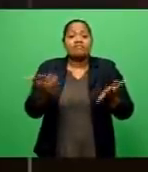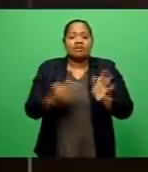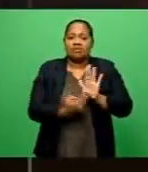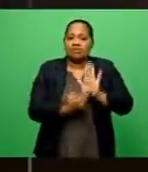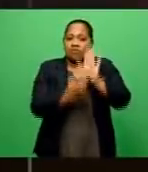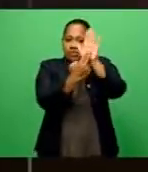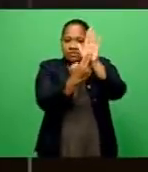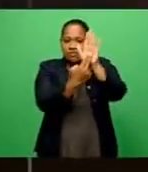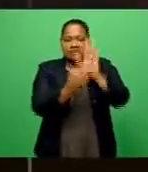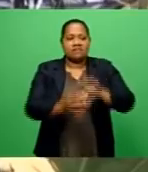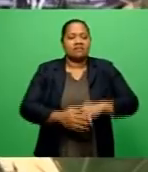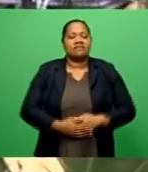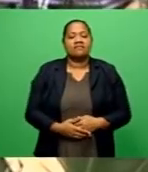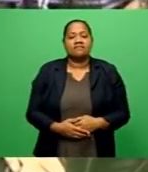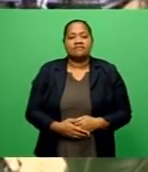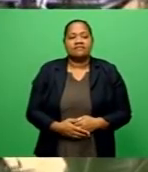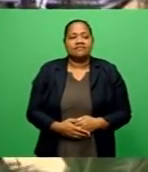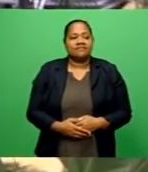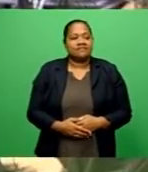Vadala reports.